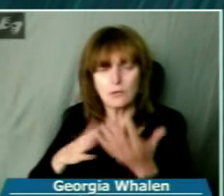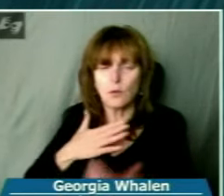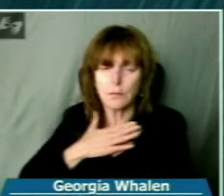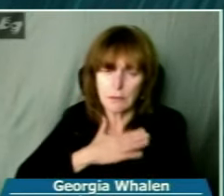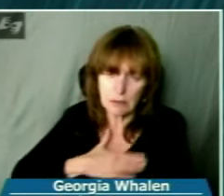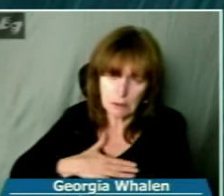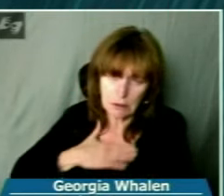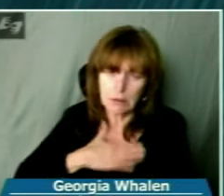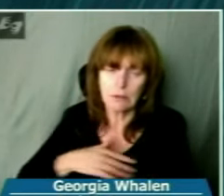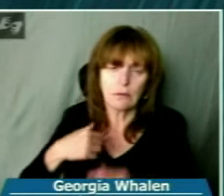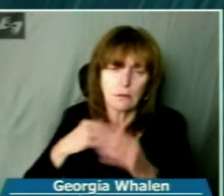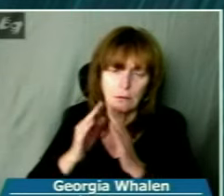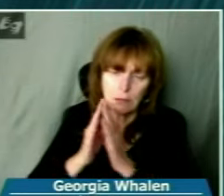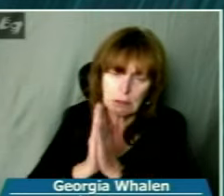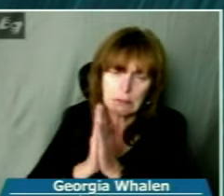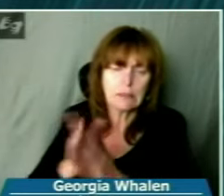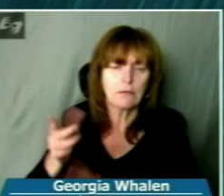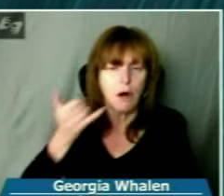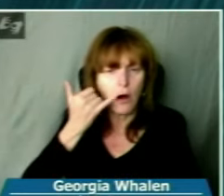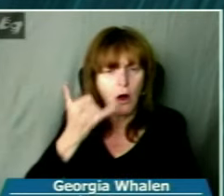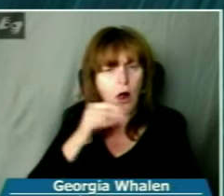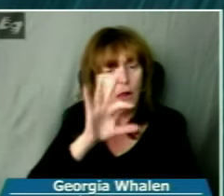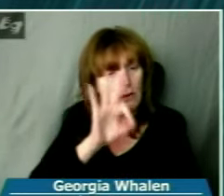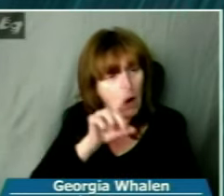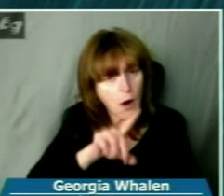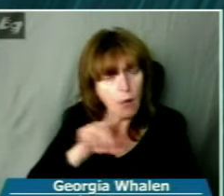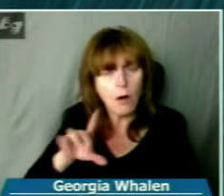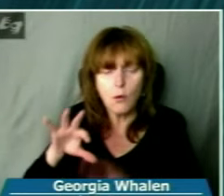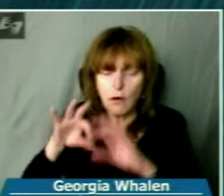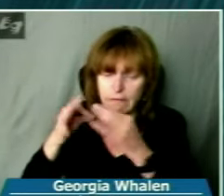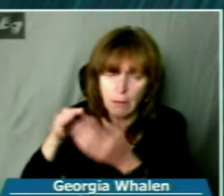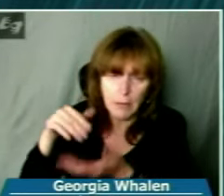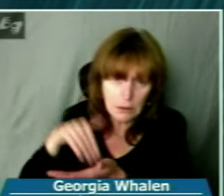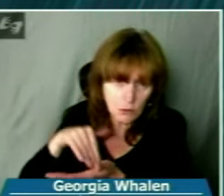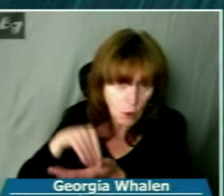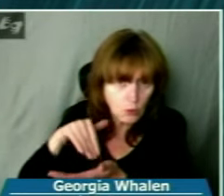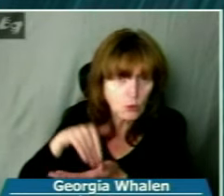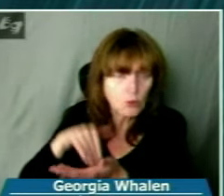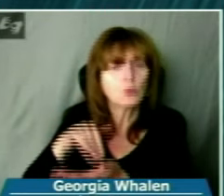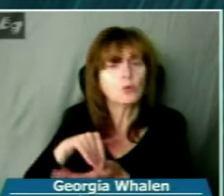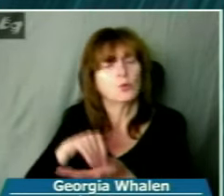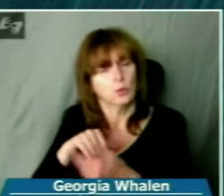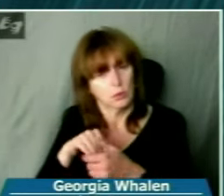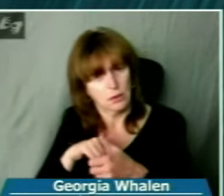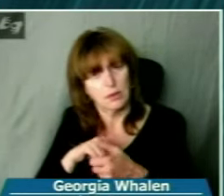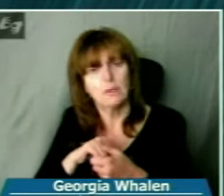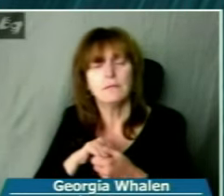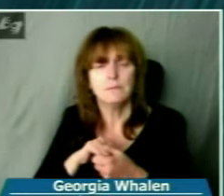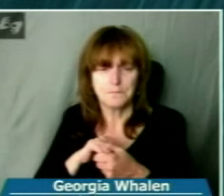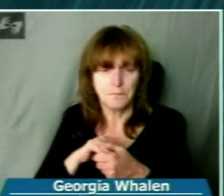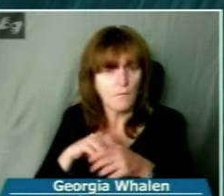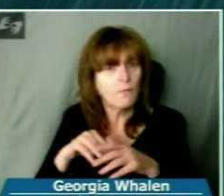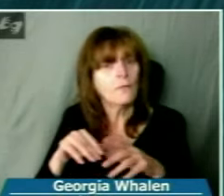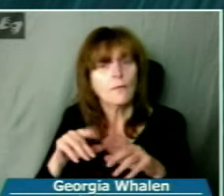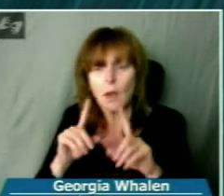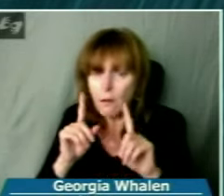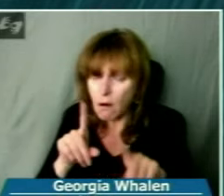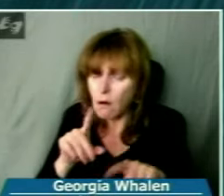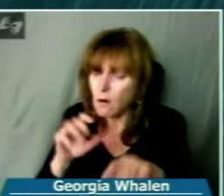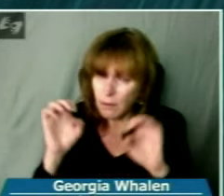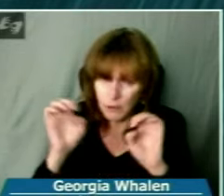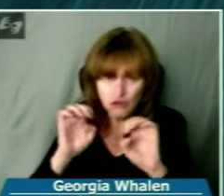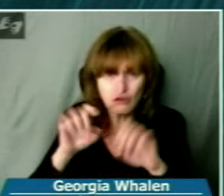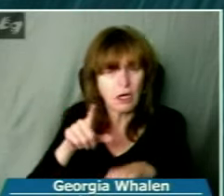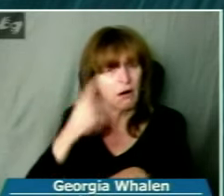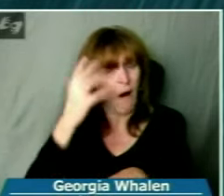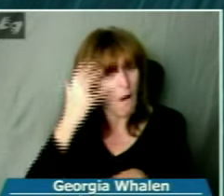you, to ensure that you call your doctor if you're having challenges, call your paramedics or the ambulances, go to the eMERGE. Don't be afraid